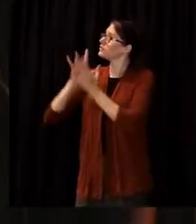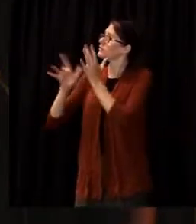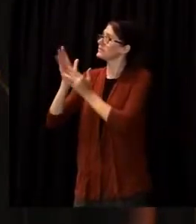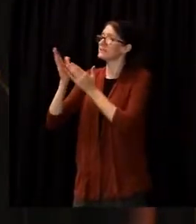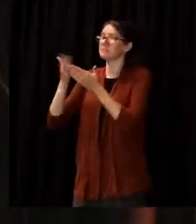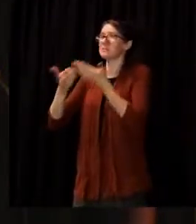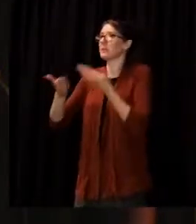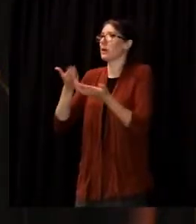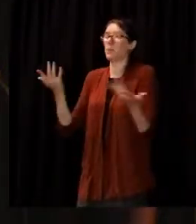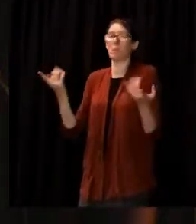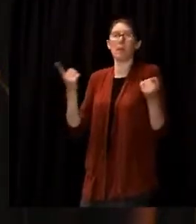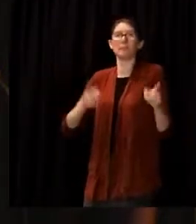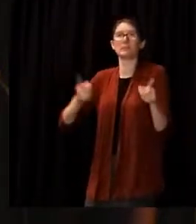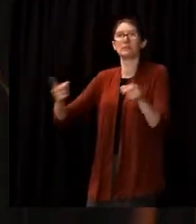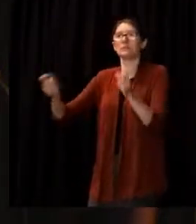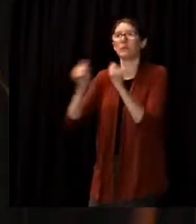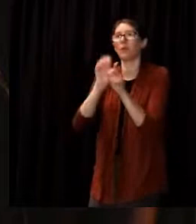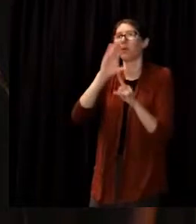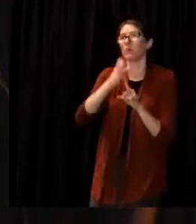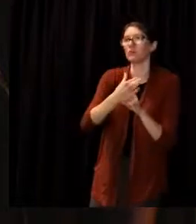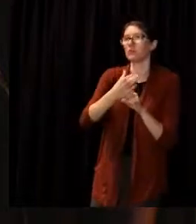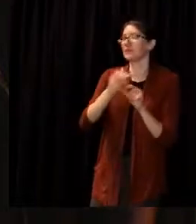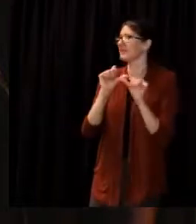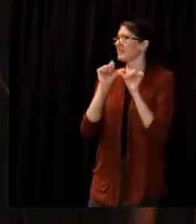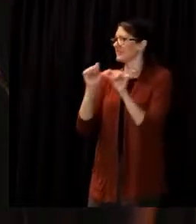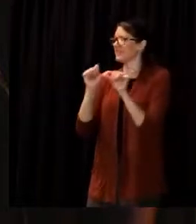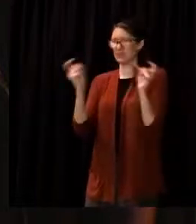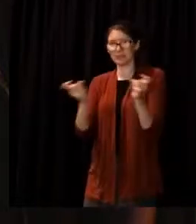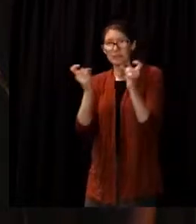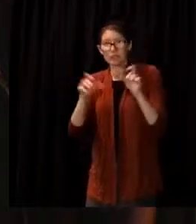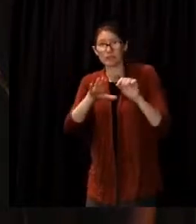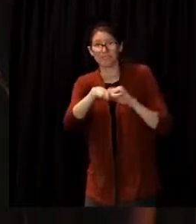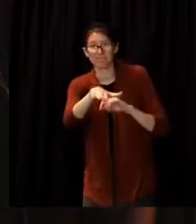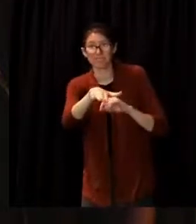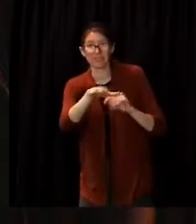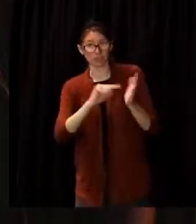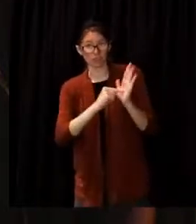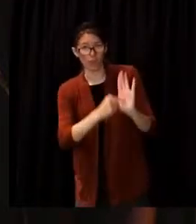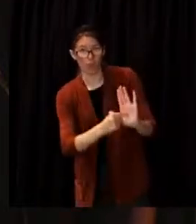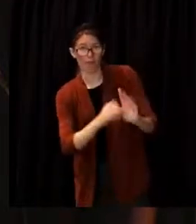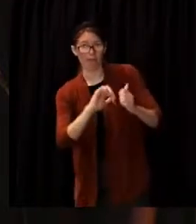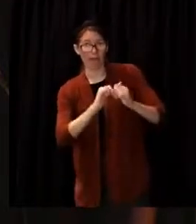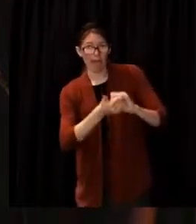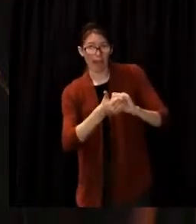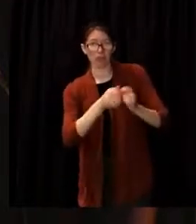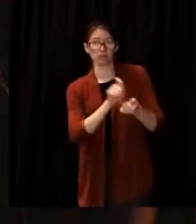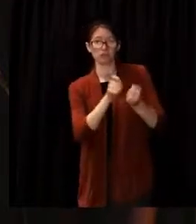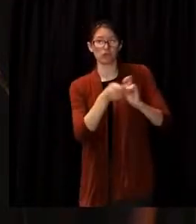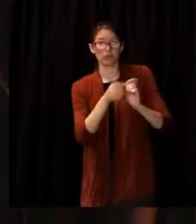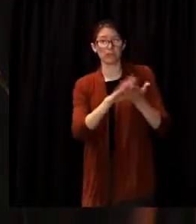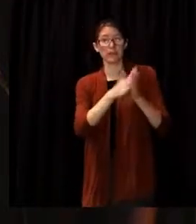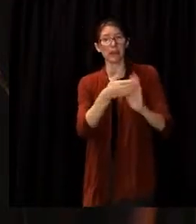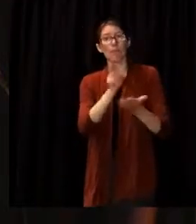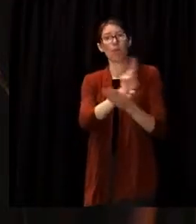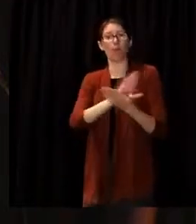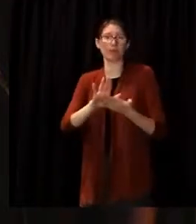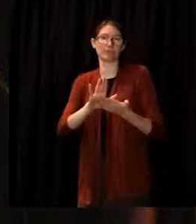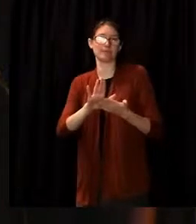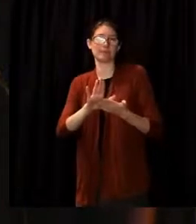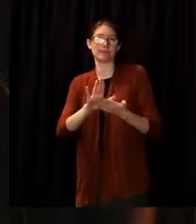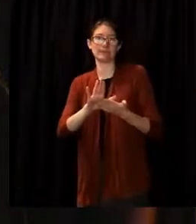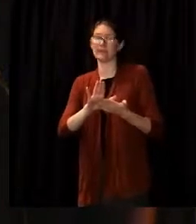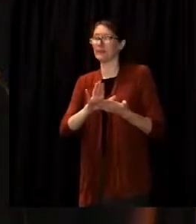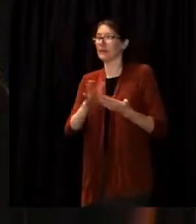going to continue to take sinners and show them how to get right side up, and we'll leave it to God whether or not he'll turn the